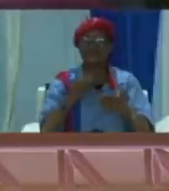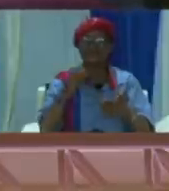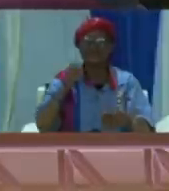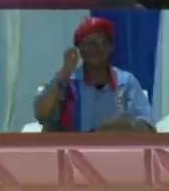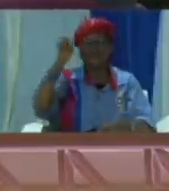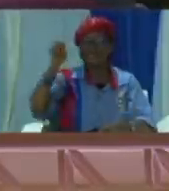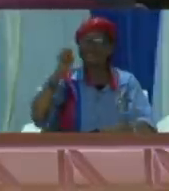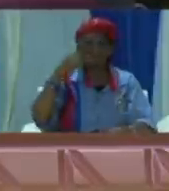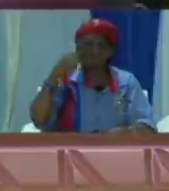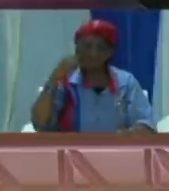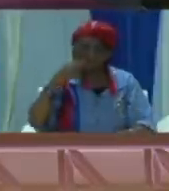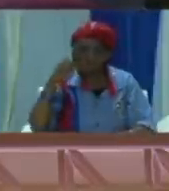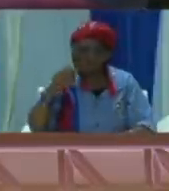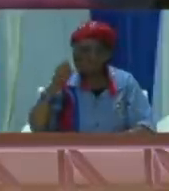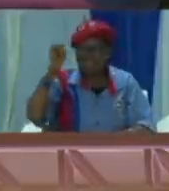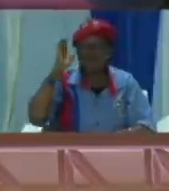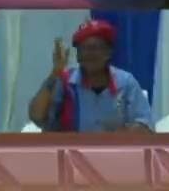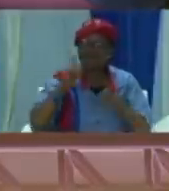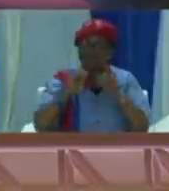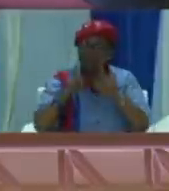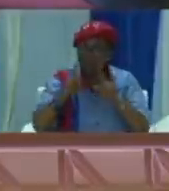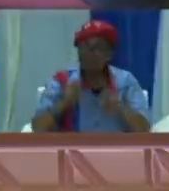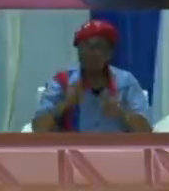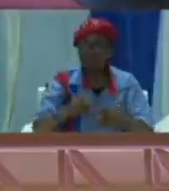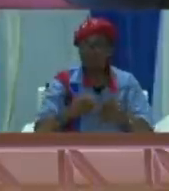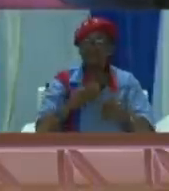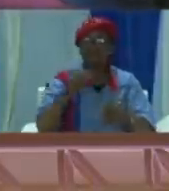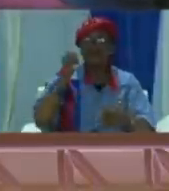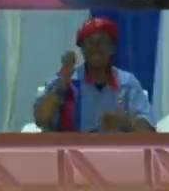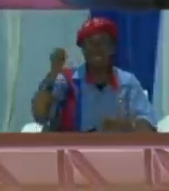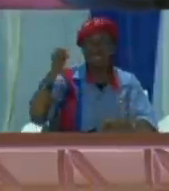Even when the Lord